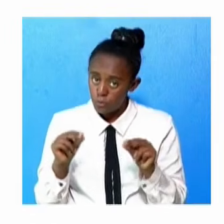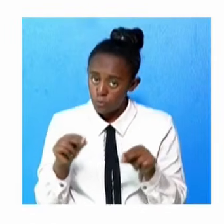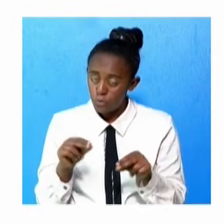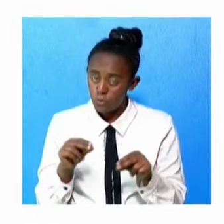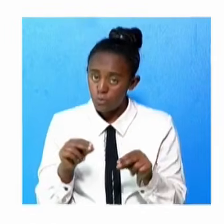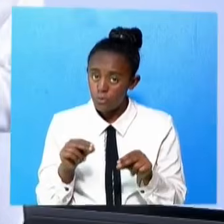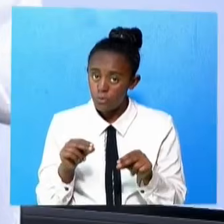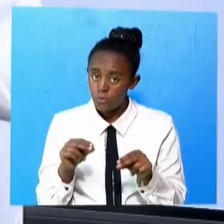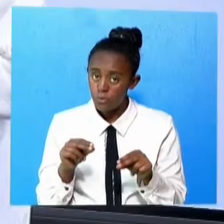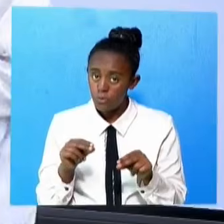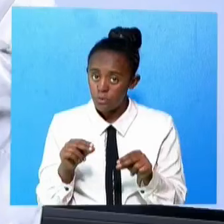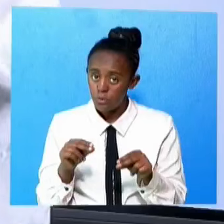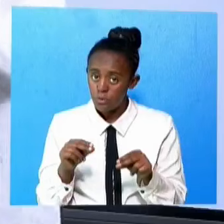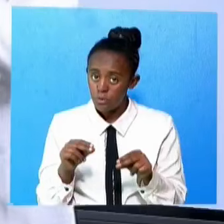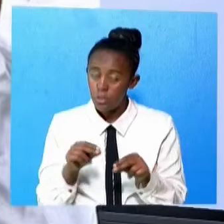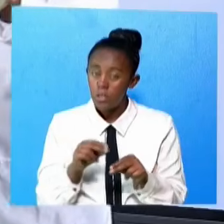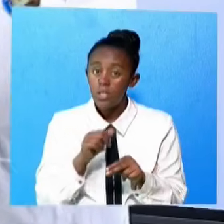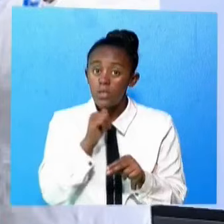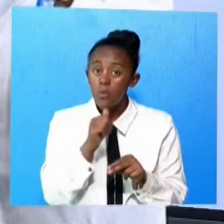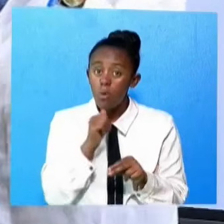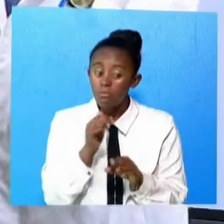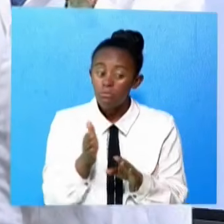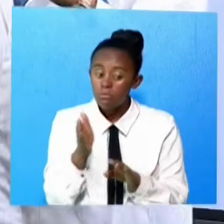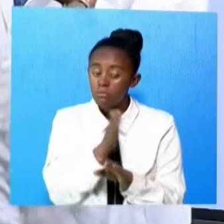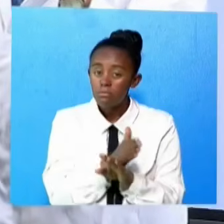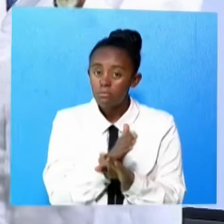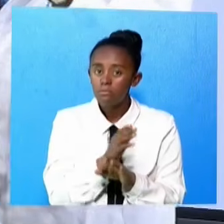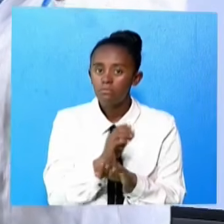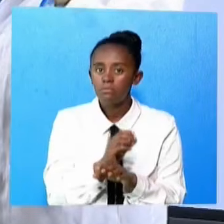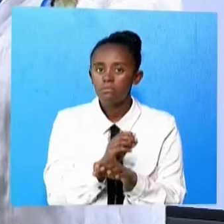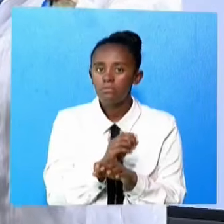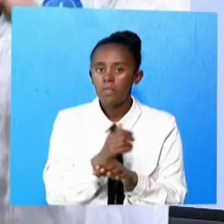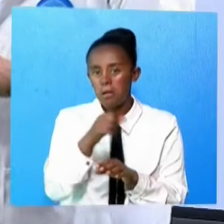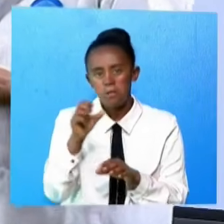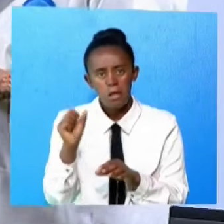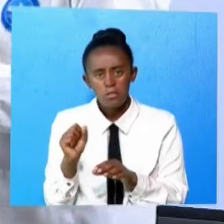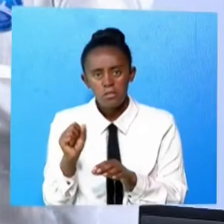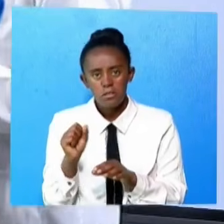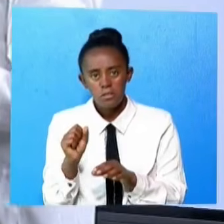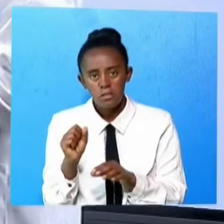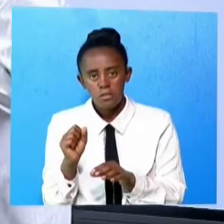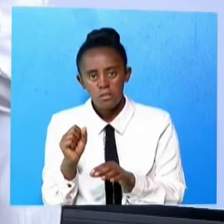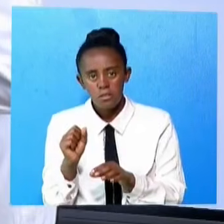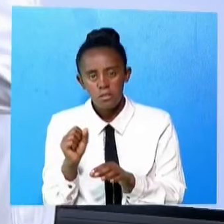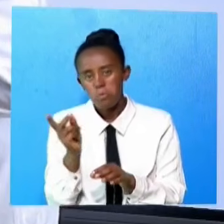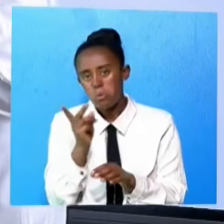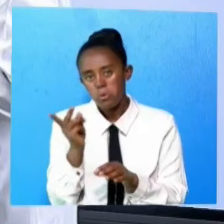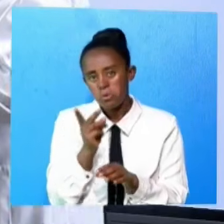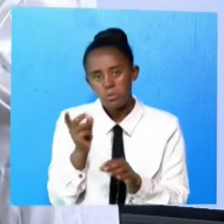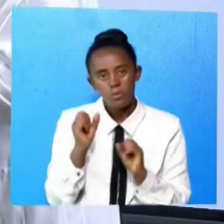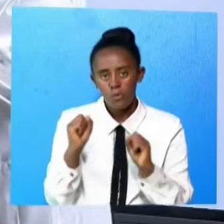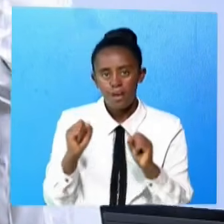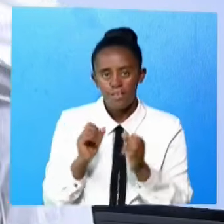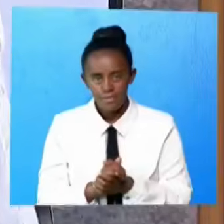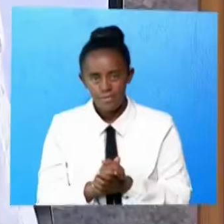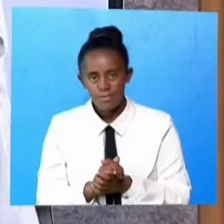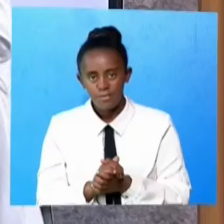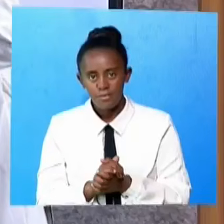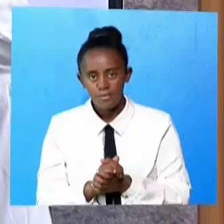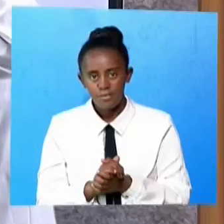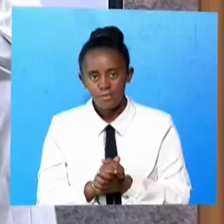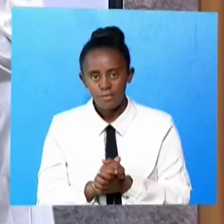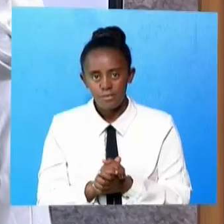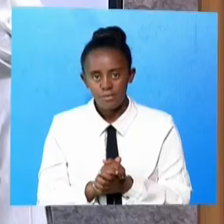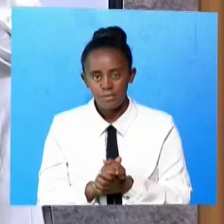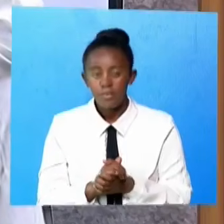to use what? NOT before it. But in the case of as structure, we can use in both cases. But in the case of